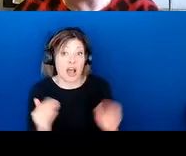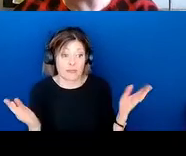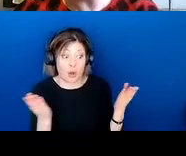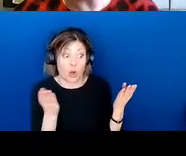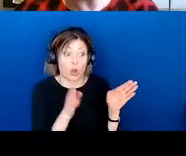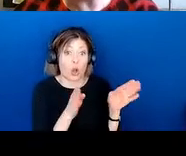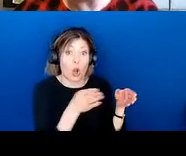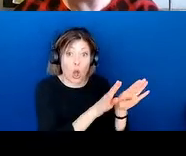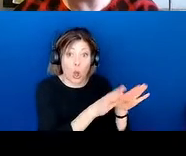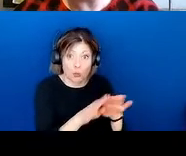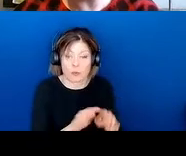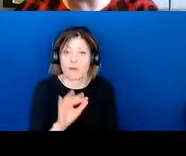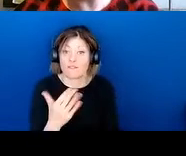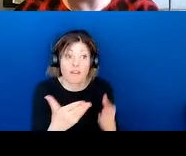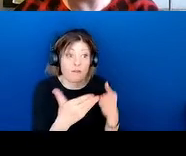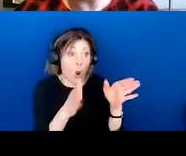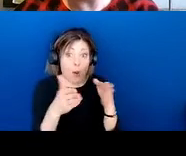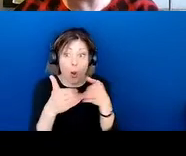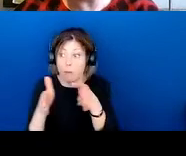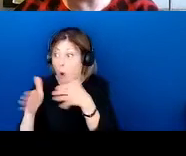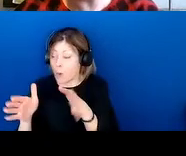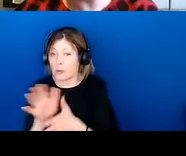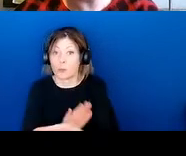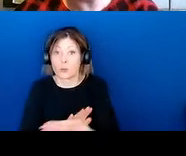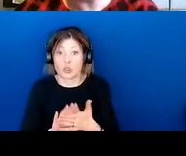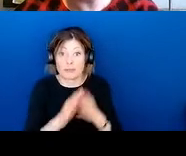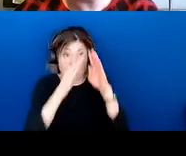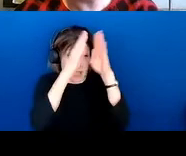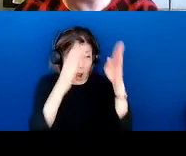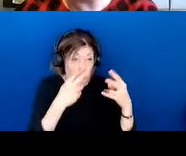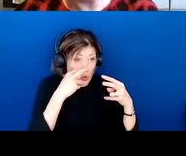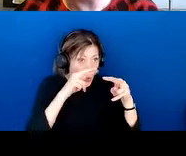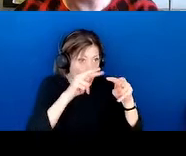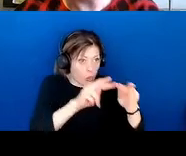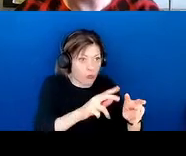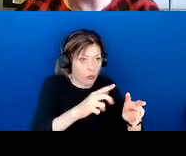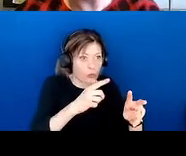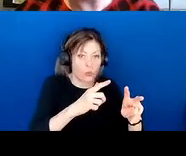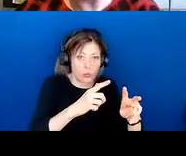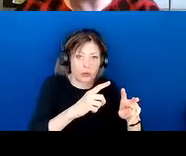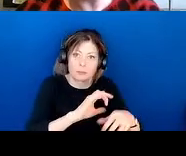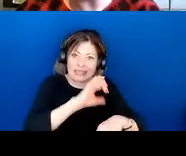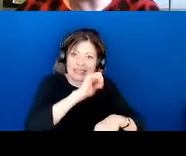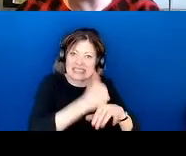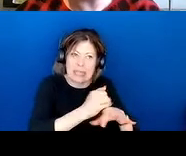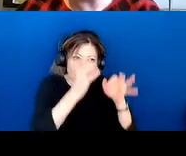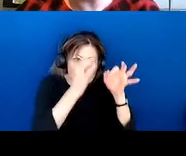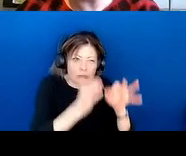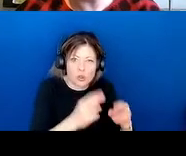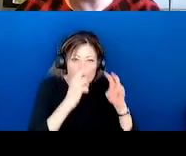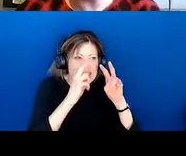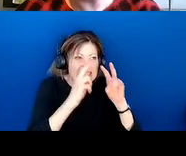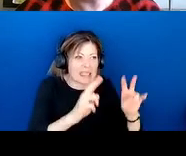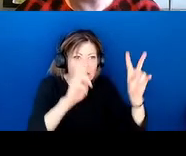carefully placed vistas framed within each arch, like living paintings.